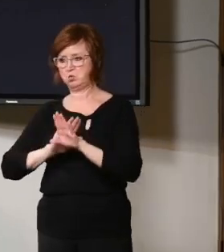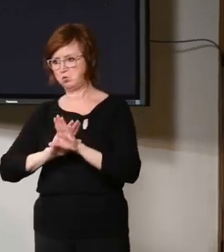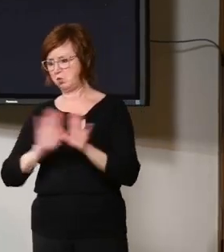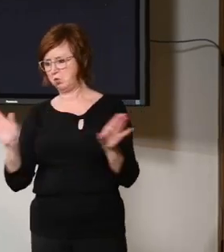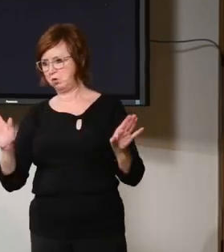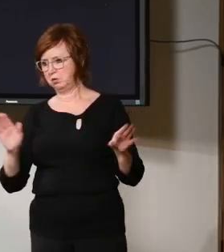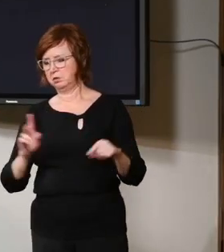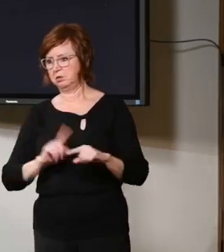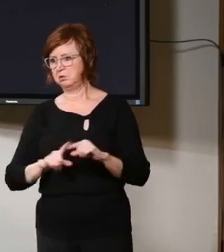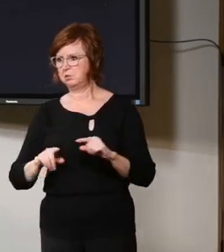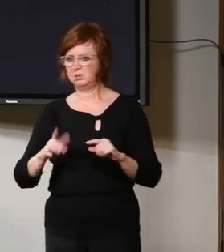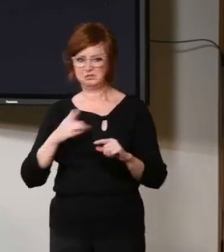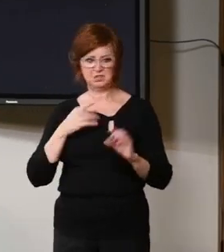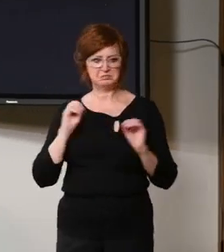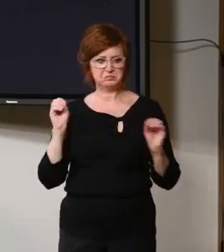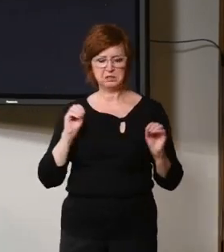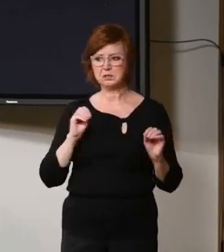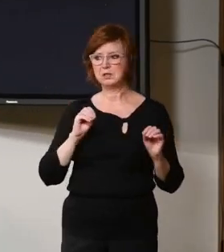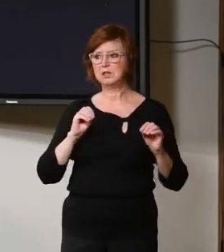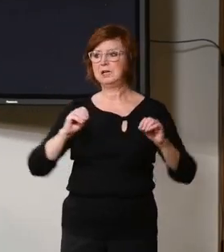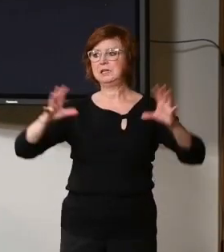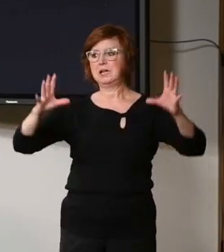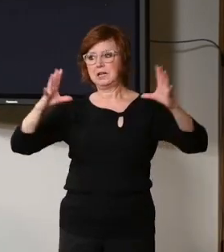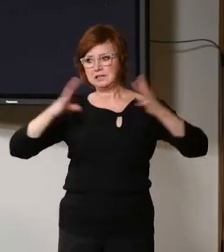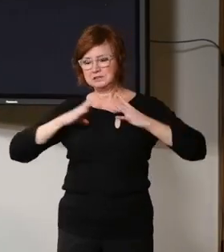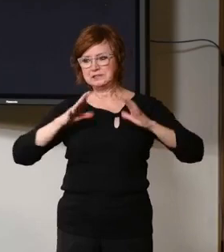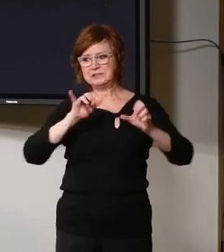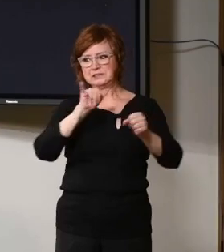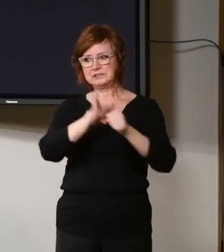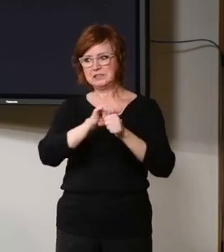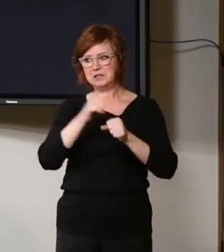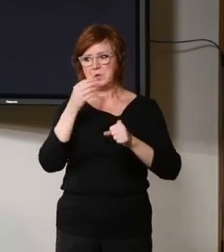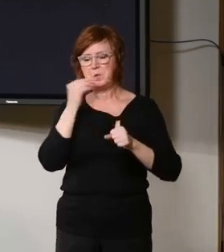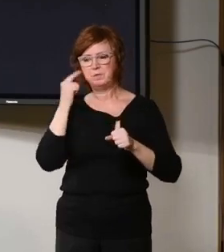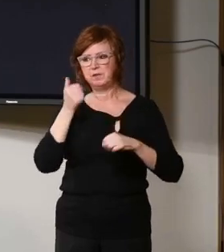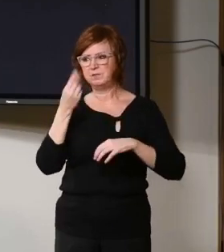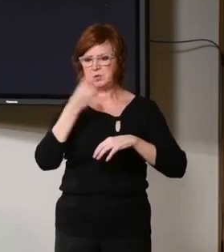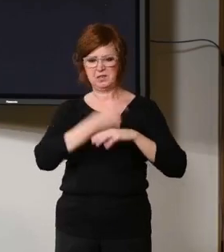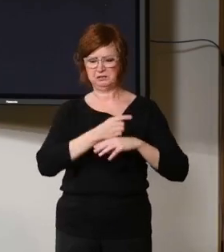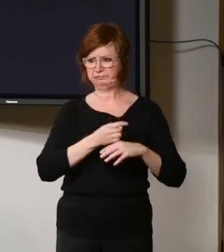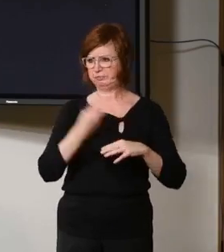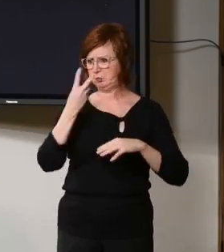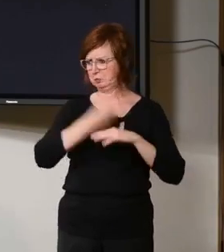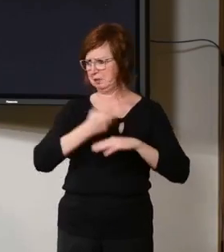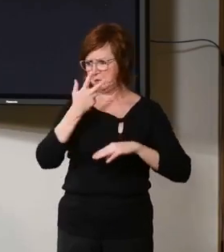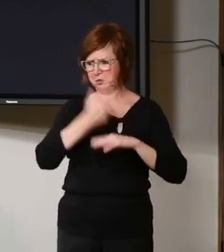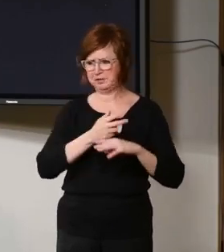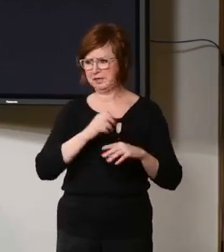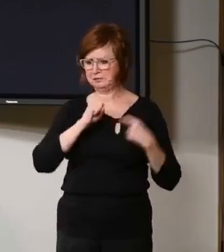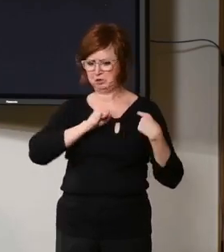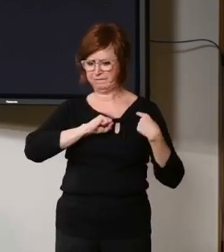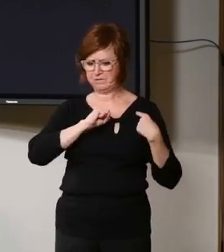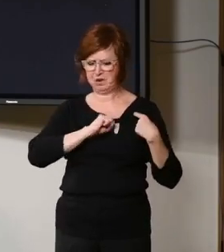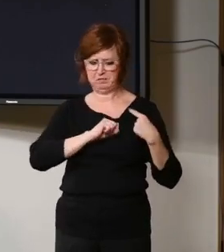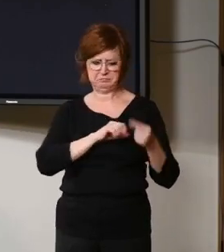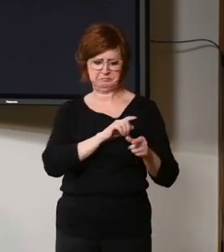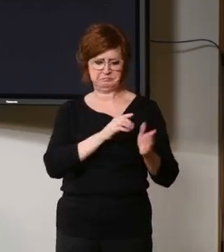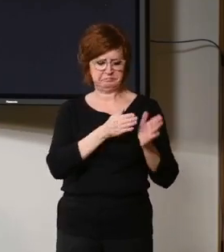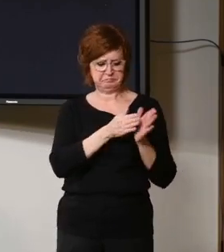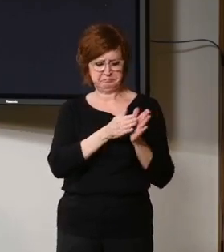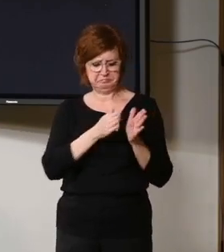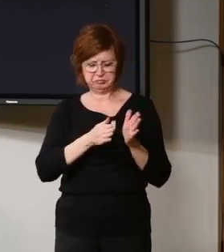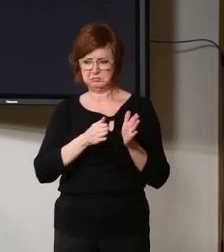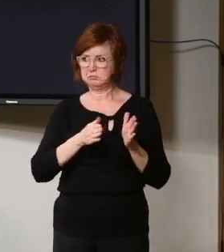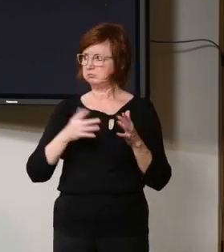have a dry cough, stay home as an extra precaution for the 2 or 3 days. You don't need to get tested. But if you have a cough and